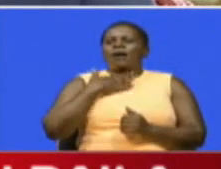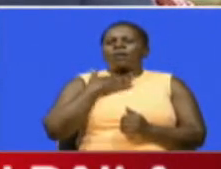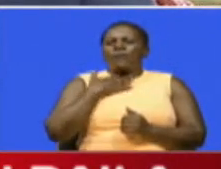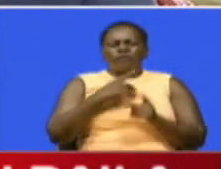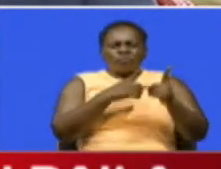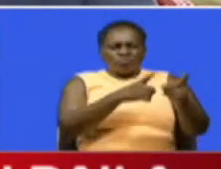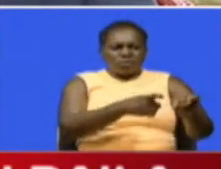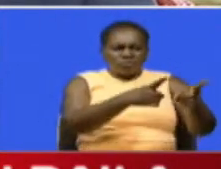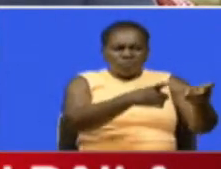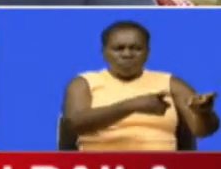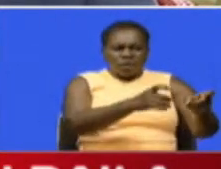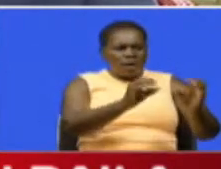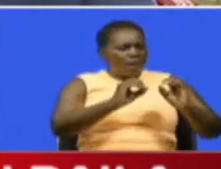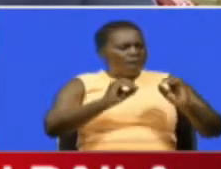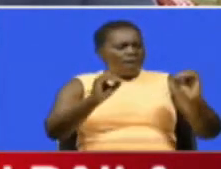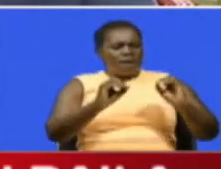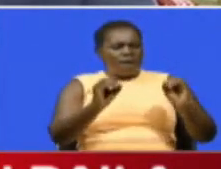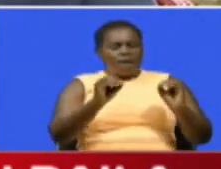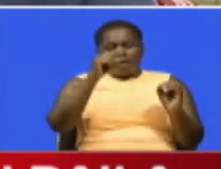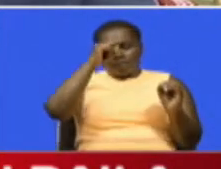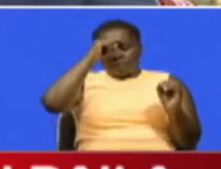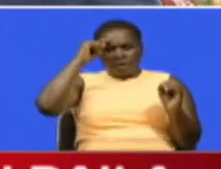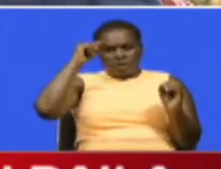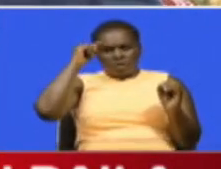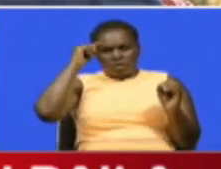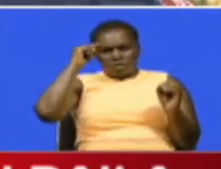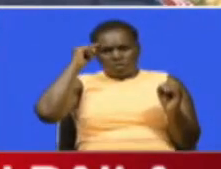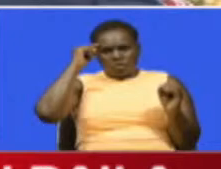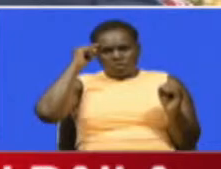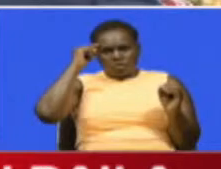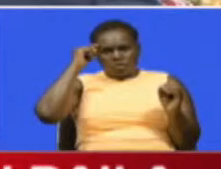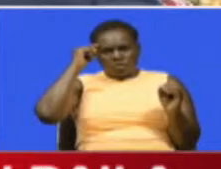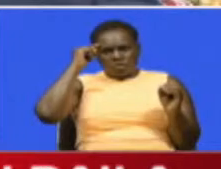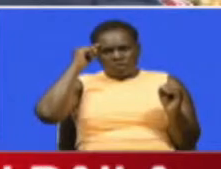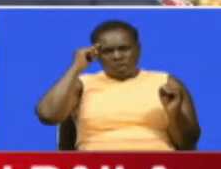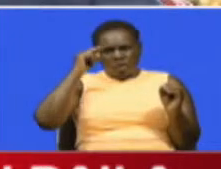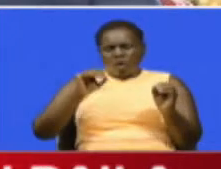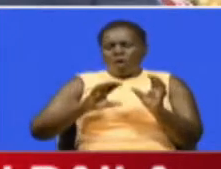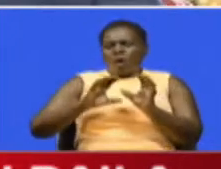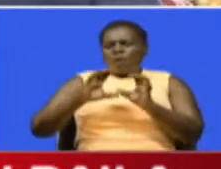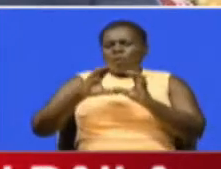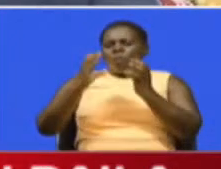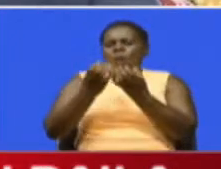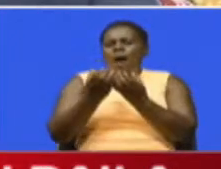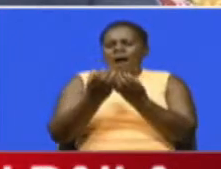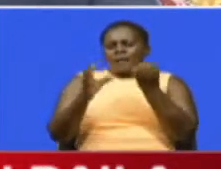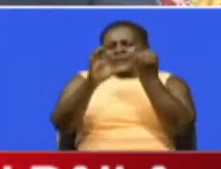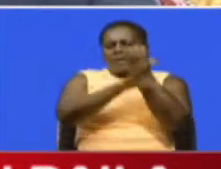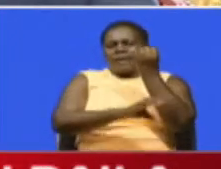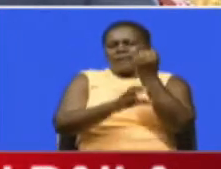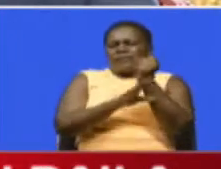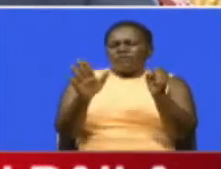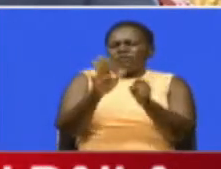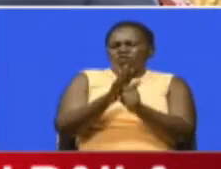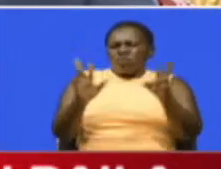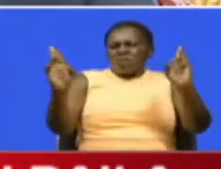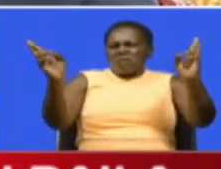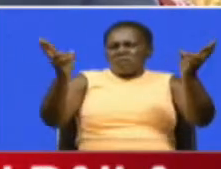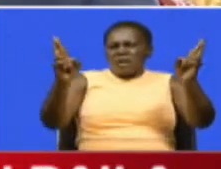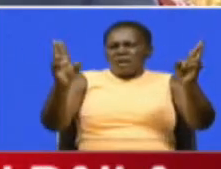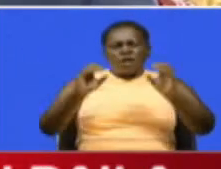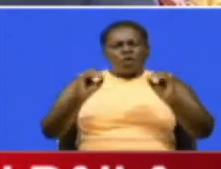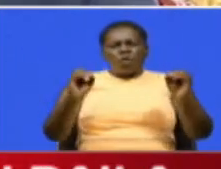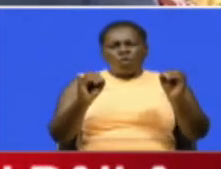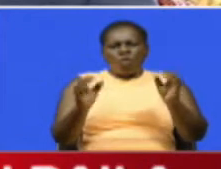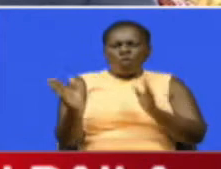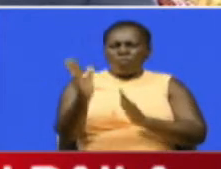game in this thing, because like all countries in the world, no country was prepared.